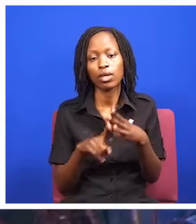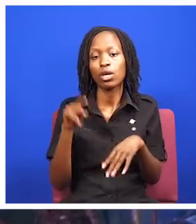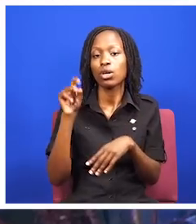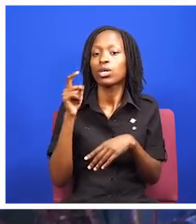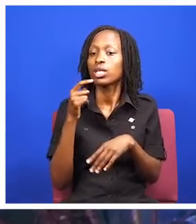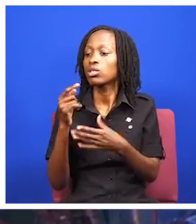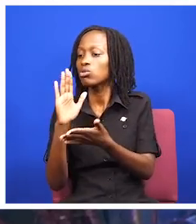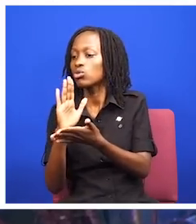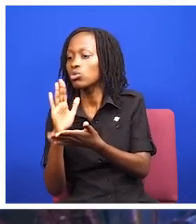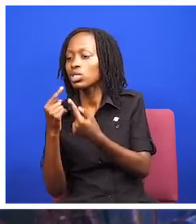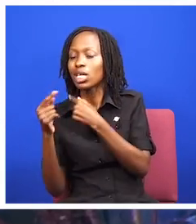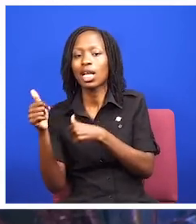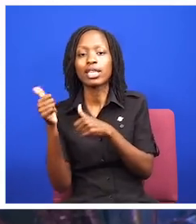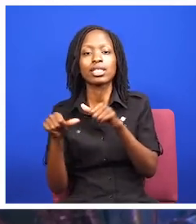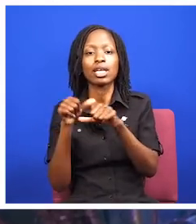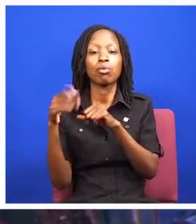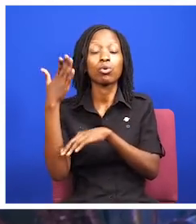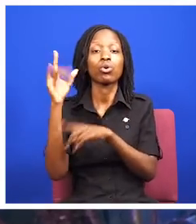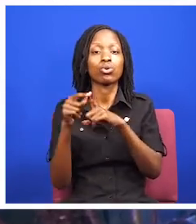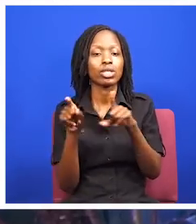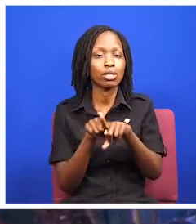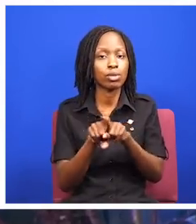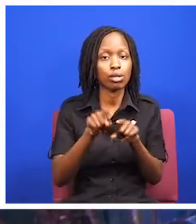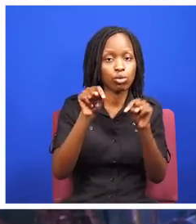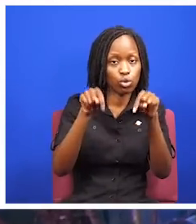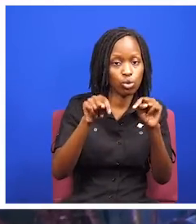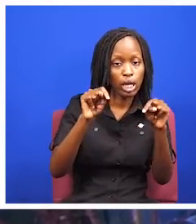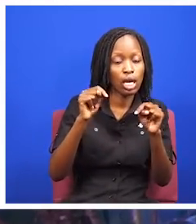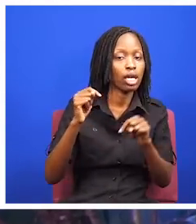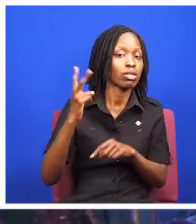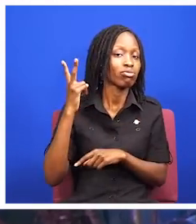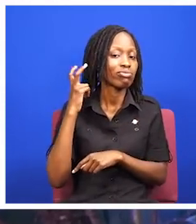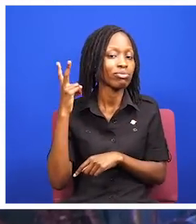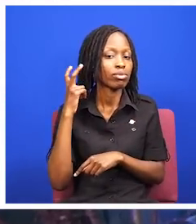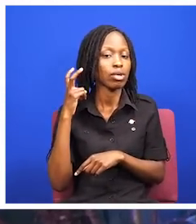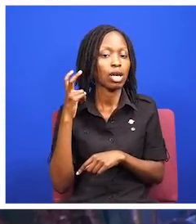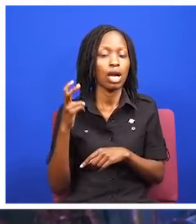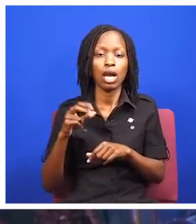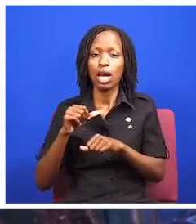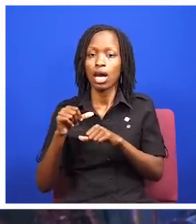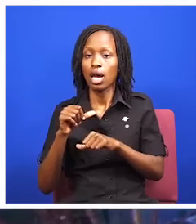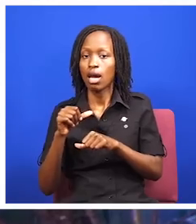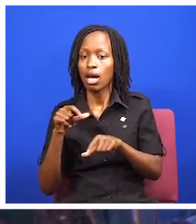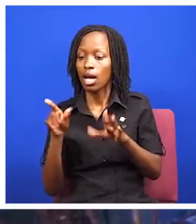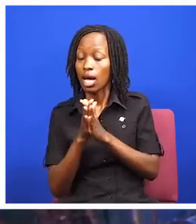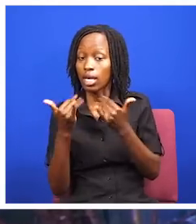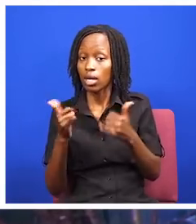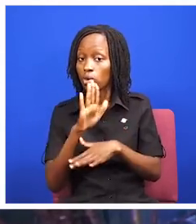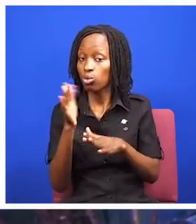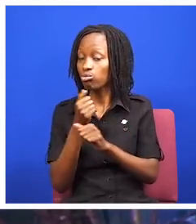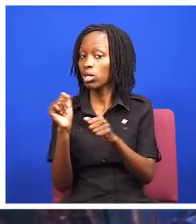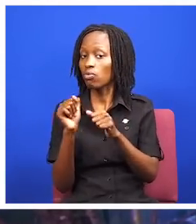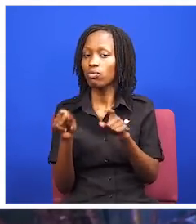also share the Word of God. Just like the way you have heard about this and you have given your life to